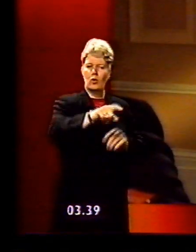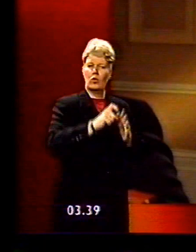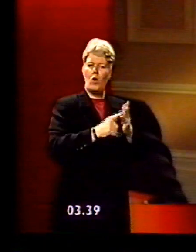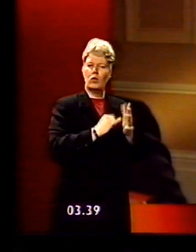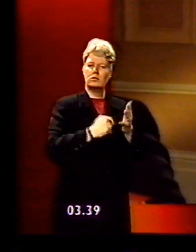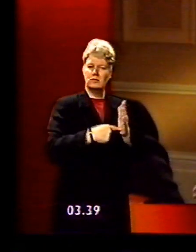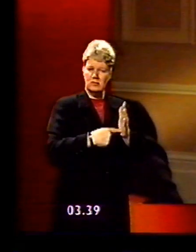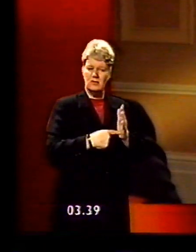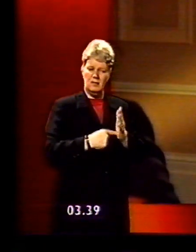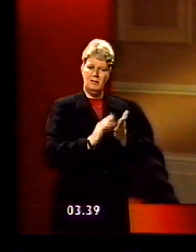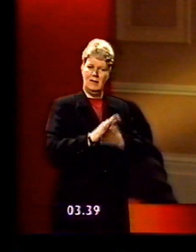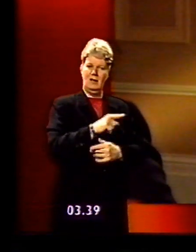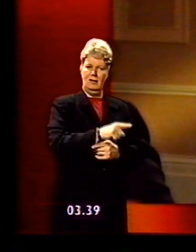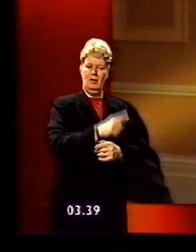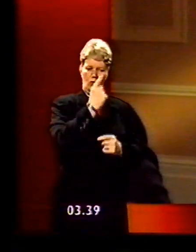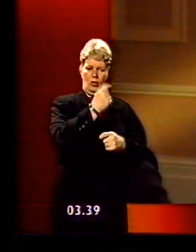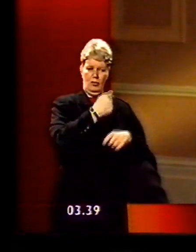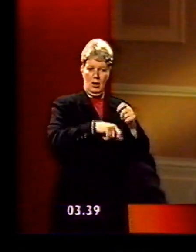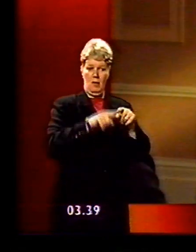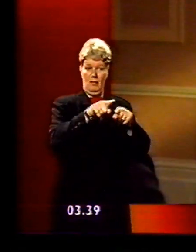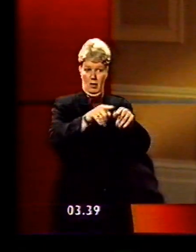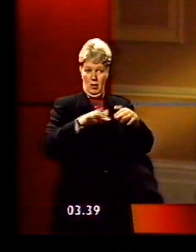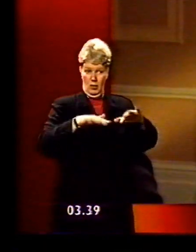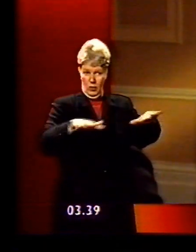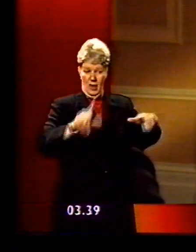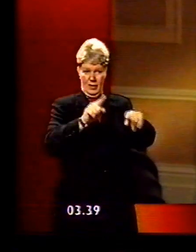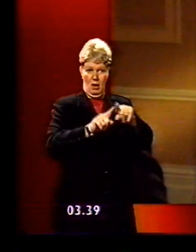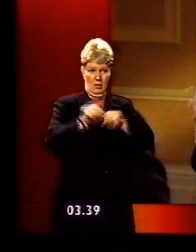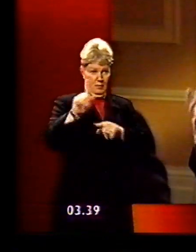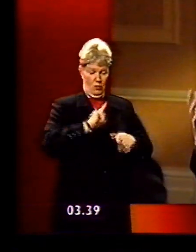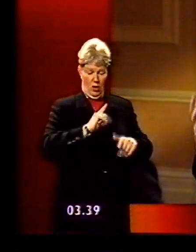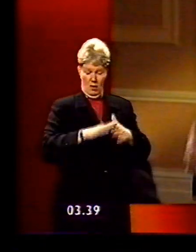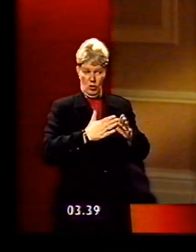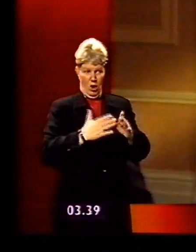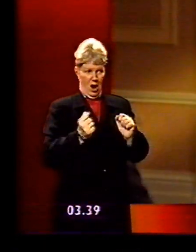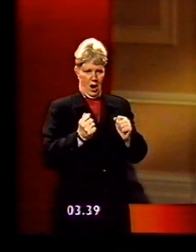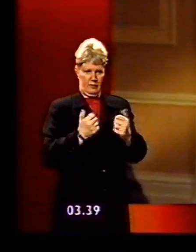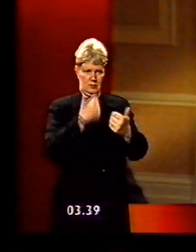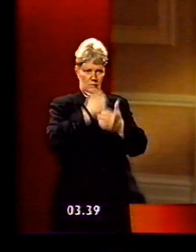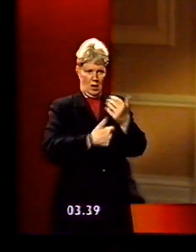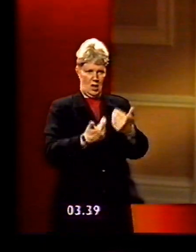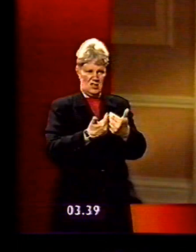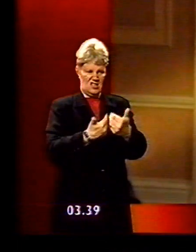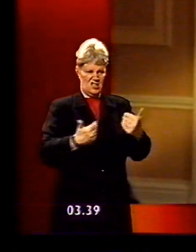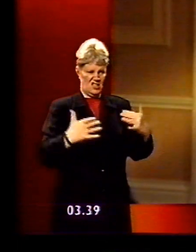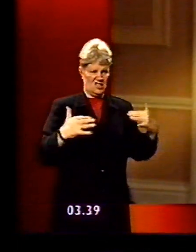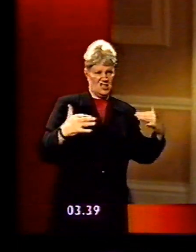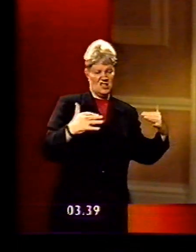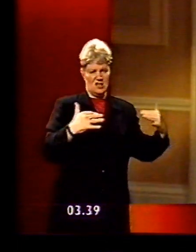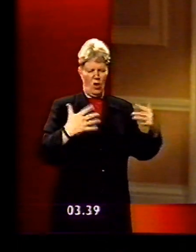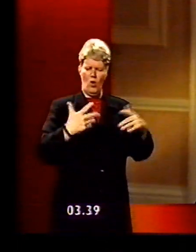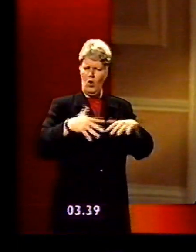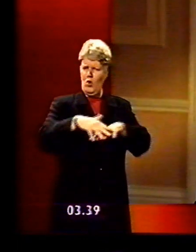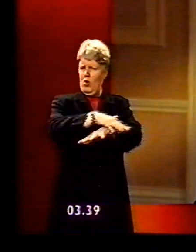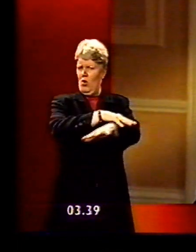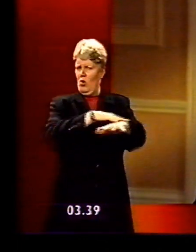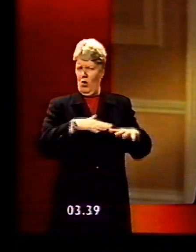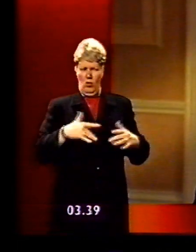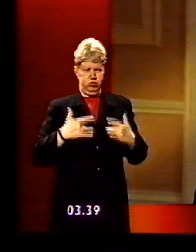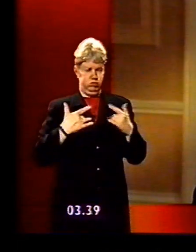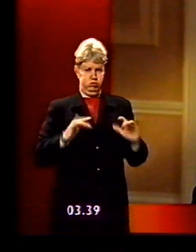and so that she could leave, because the polarization was in the air. There was a lot of tension in the